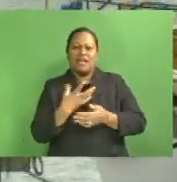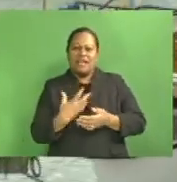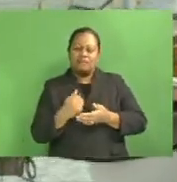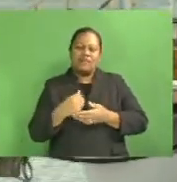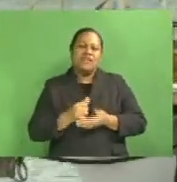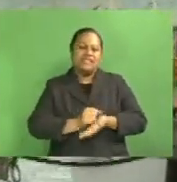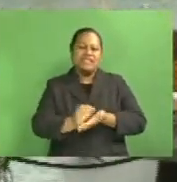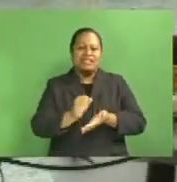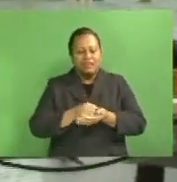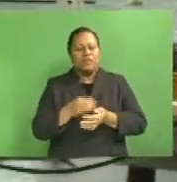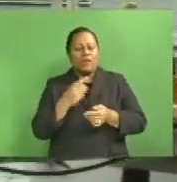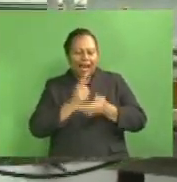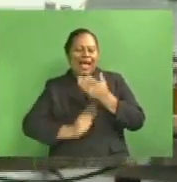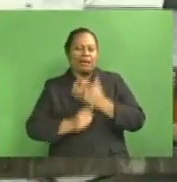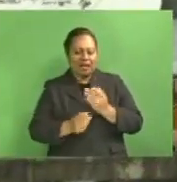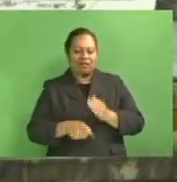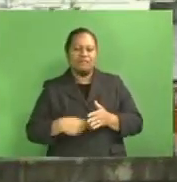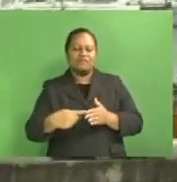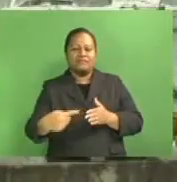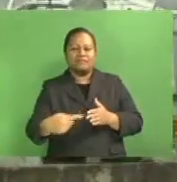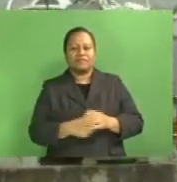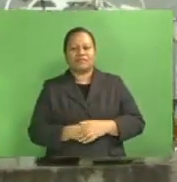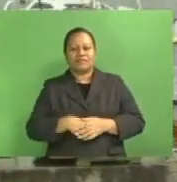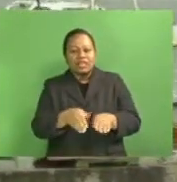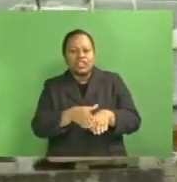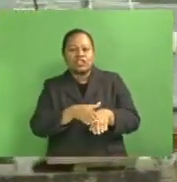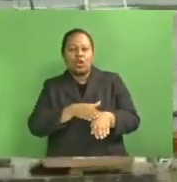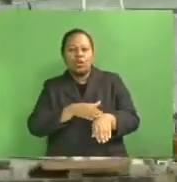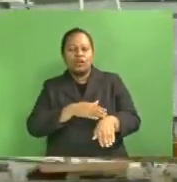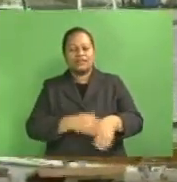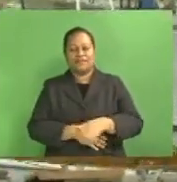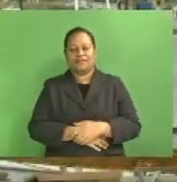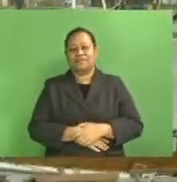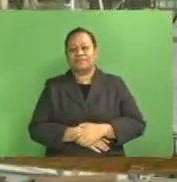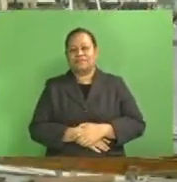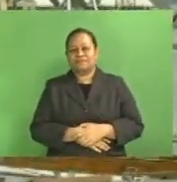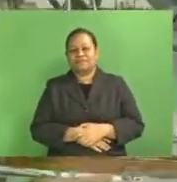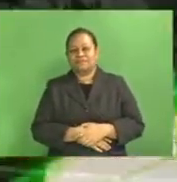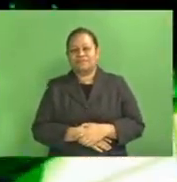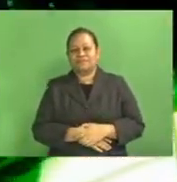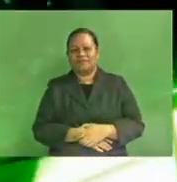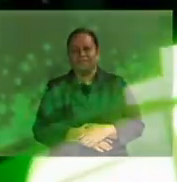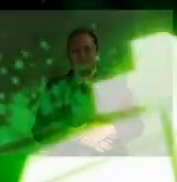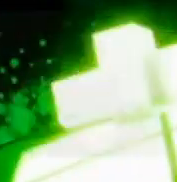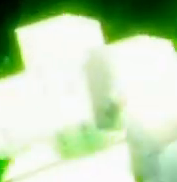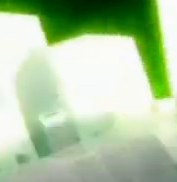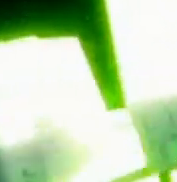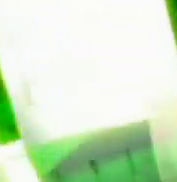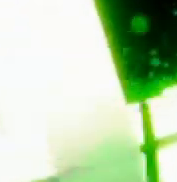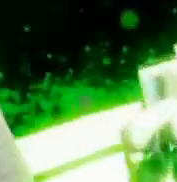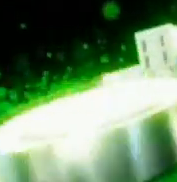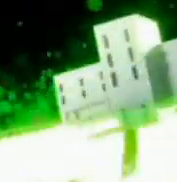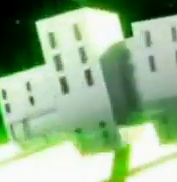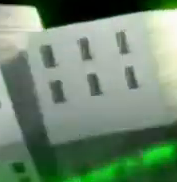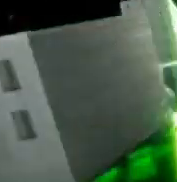sailing smoothly in the next few months. Pranita Prakash, FBC News.